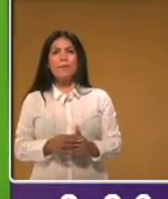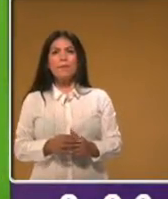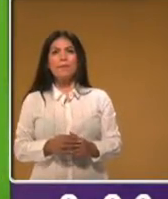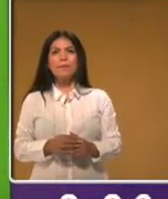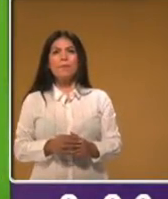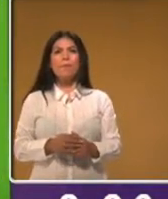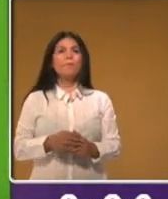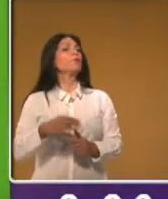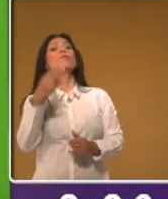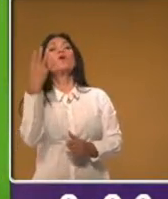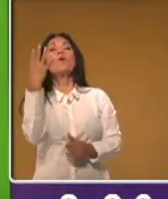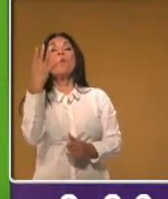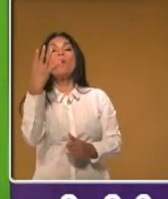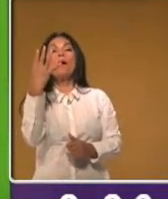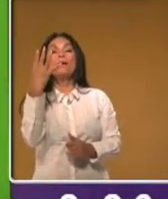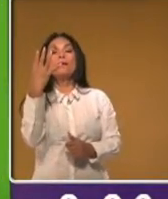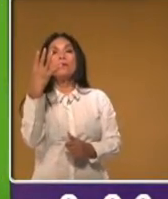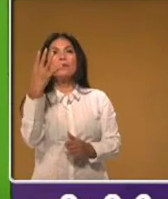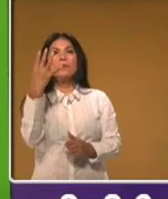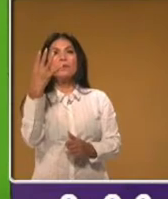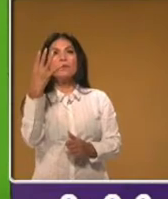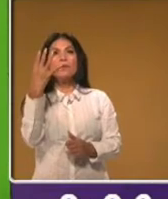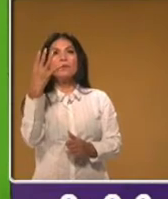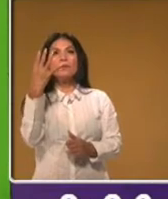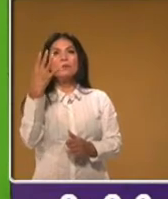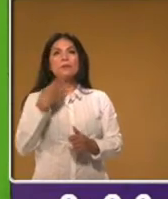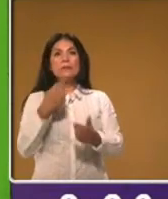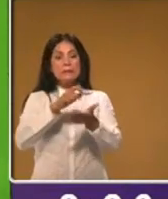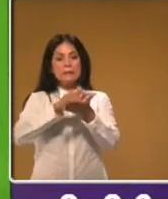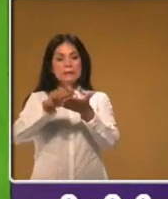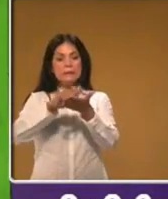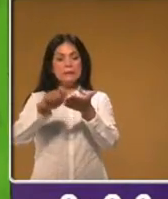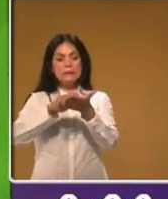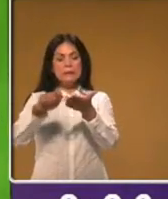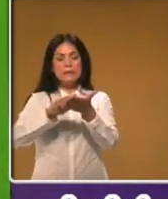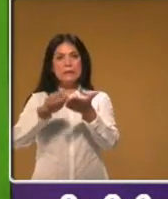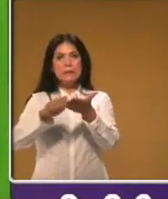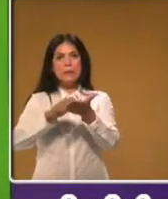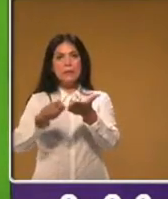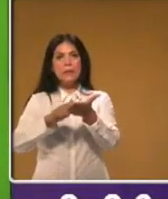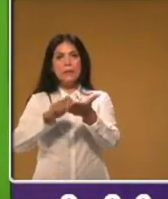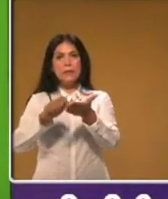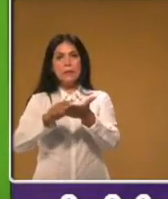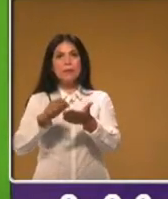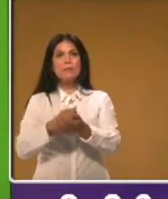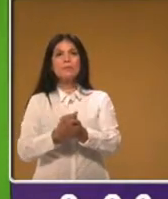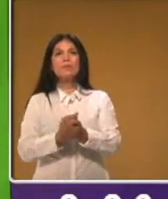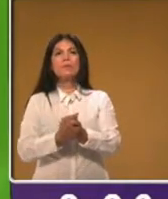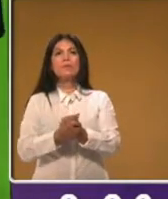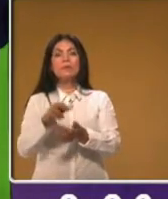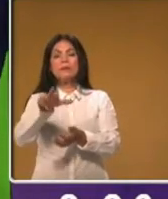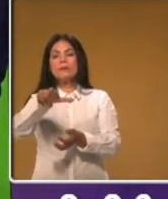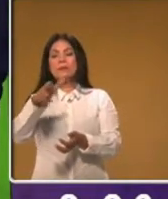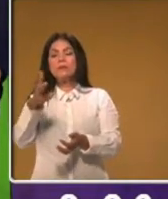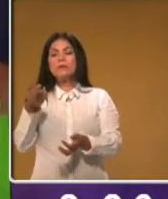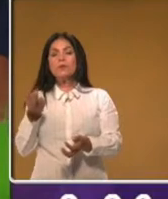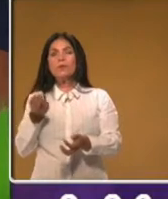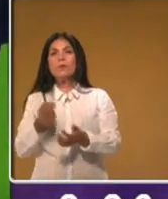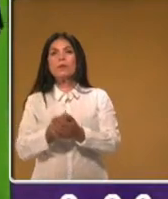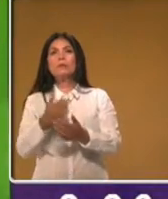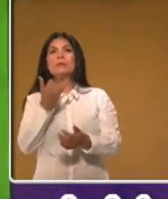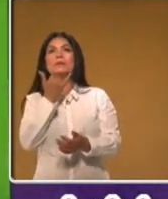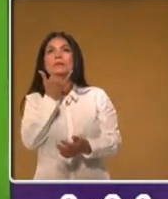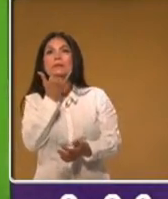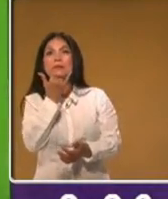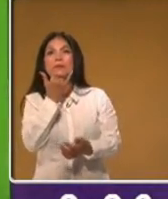Number four, I asked for my check. The check is what you pay at the end. 25 minutes ago. I'm sorry, sir. I